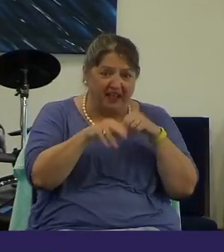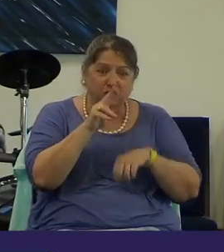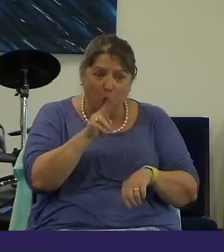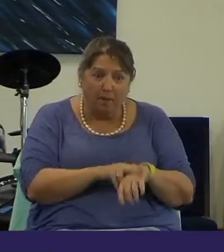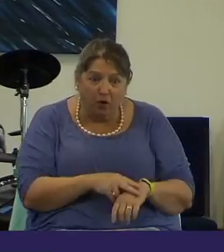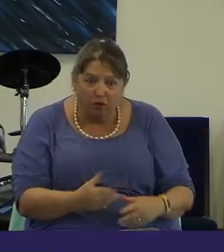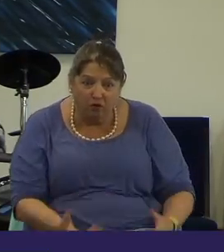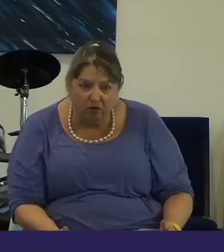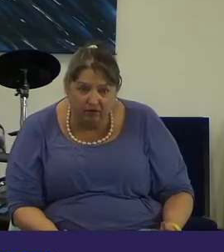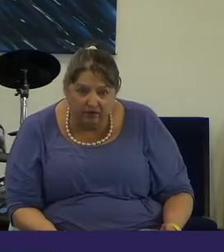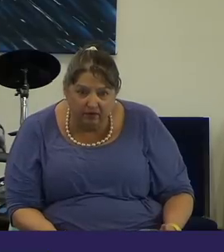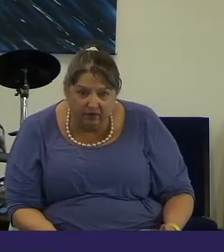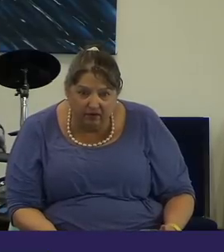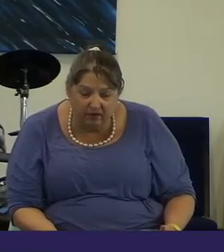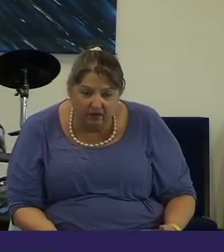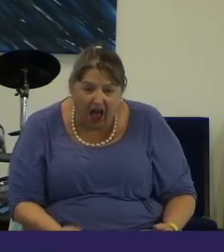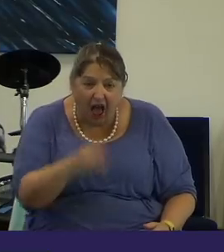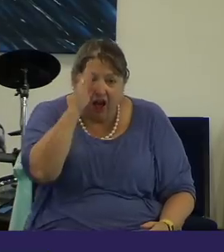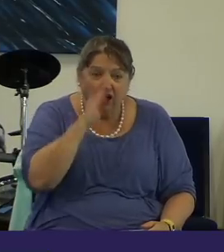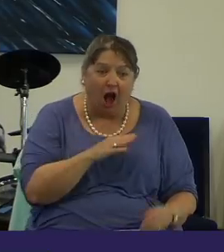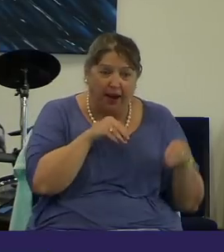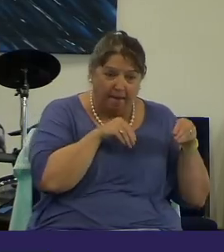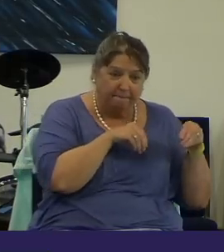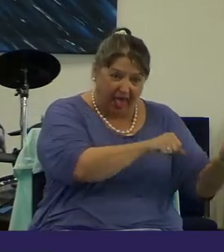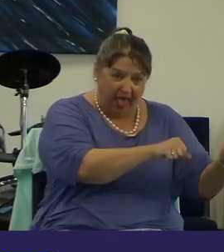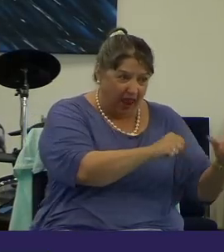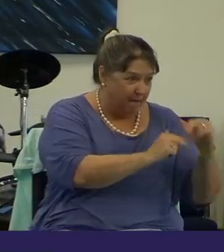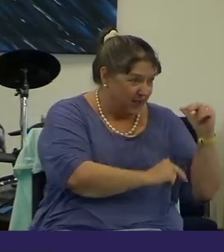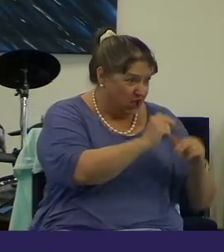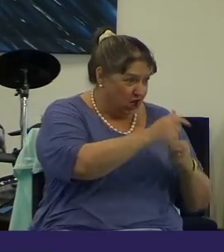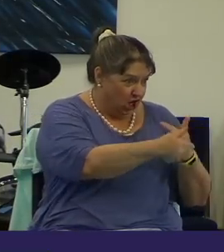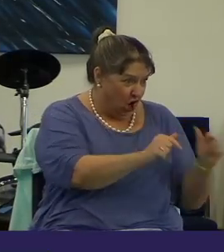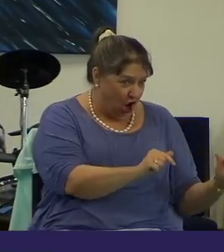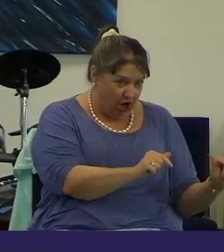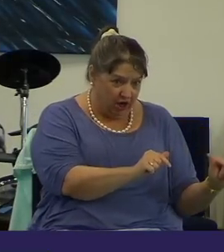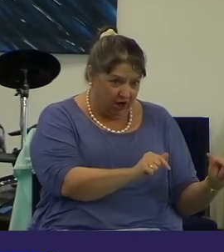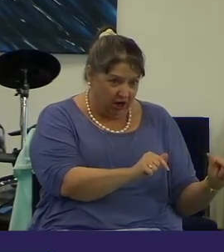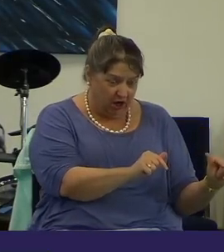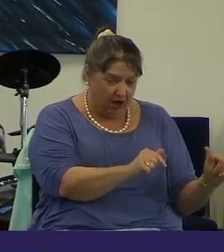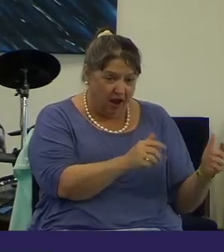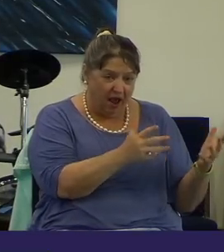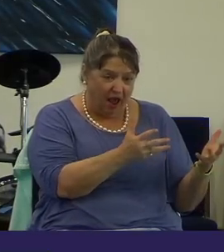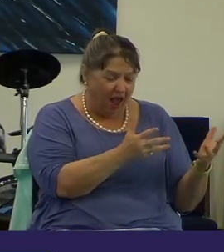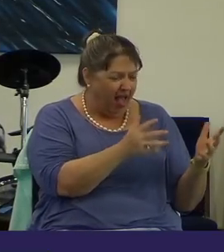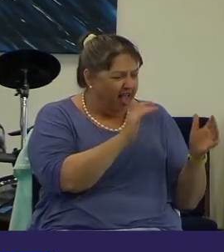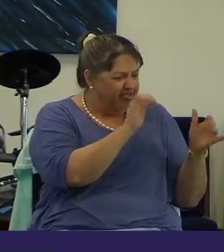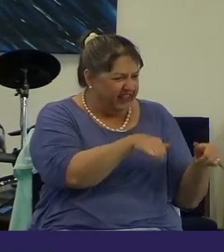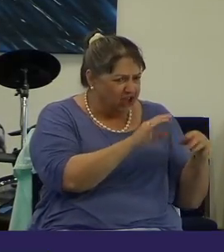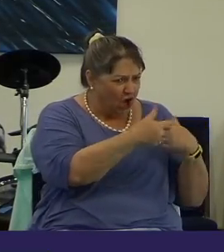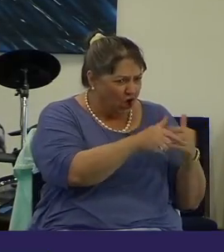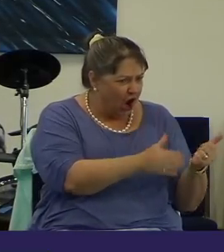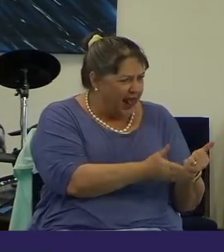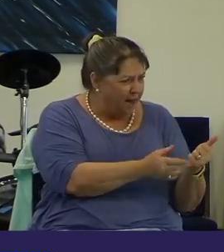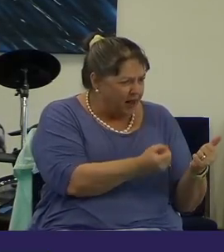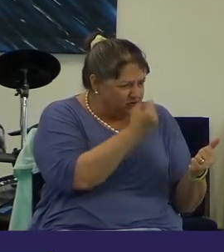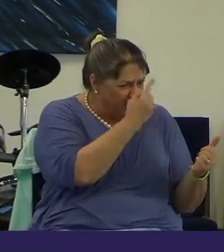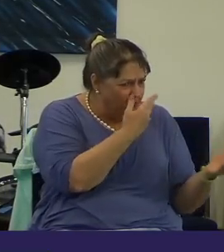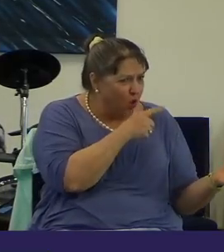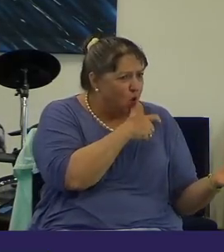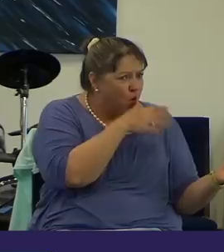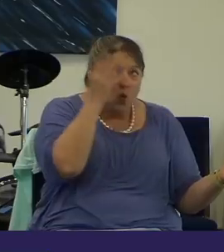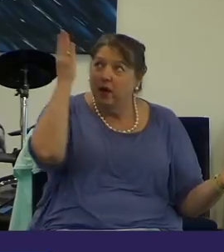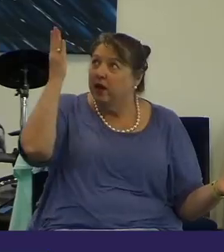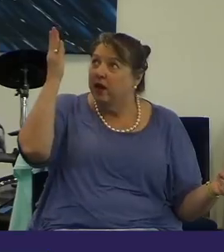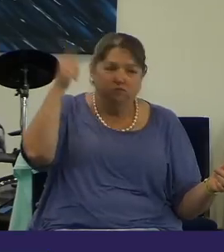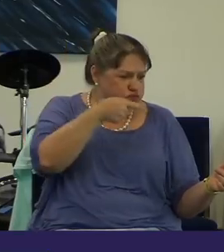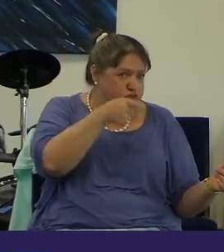God builds this plant, this garden, and begins to draw attention to who he is. And think about this for a moment. So Adam and